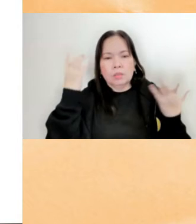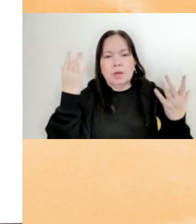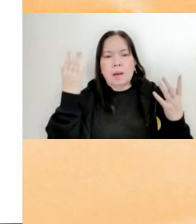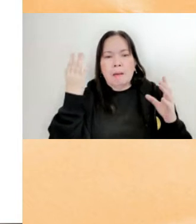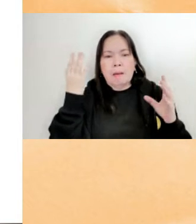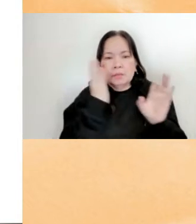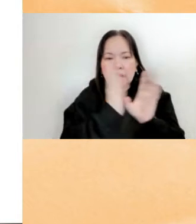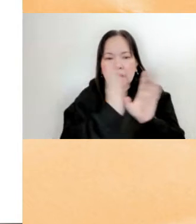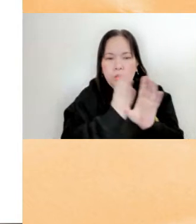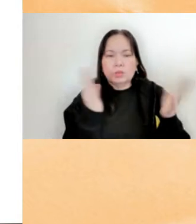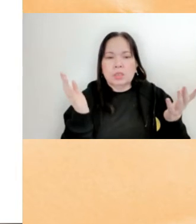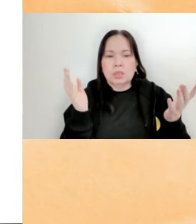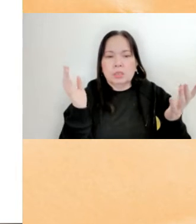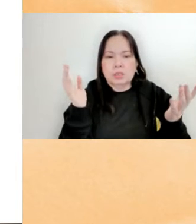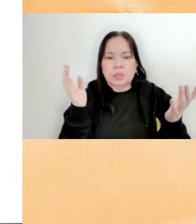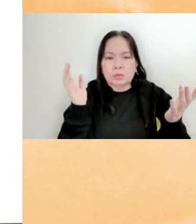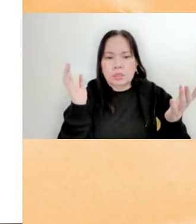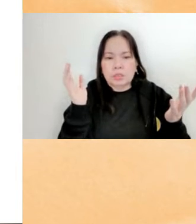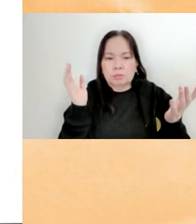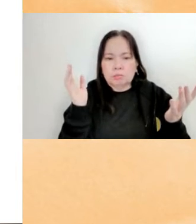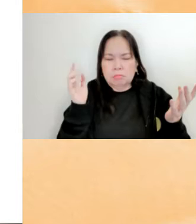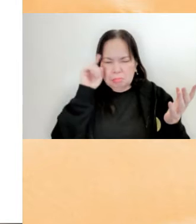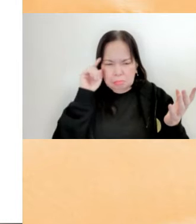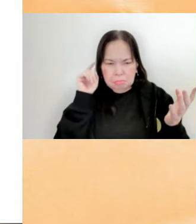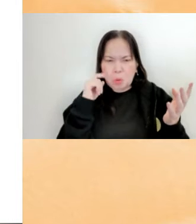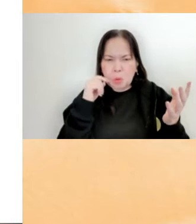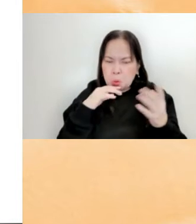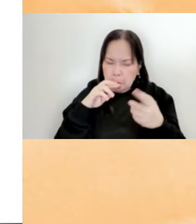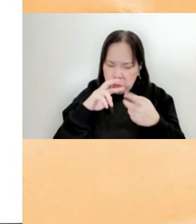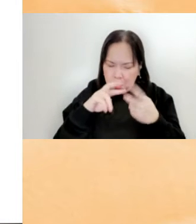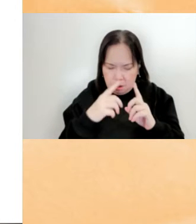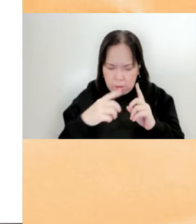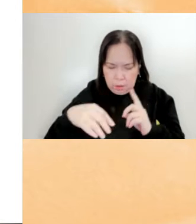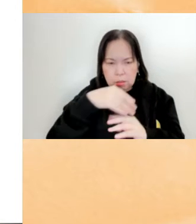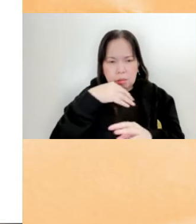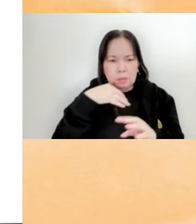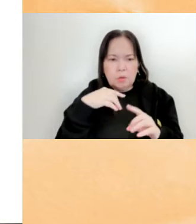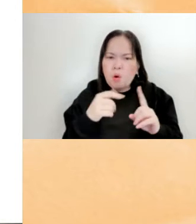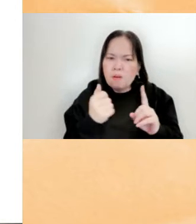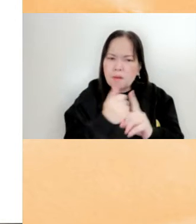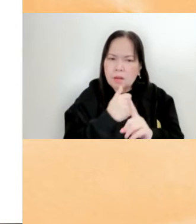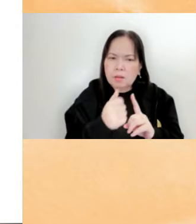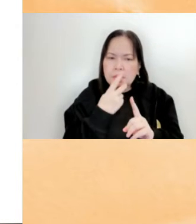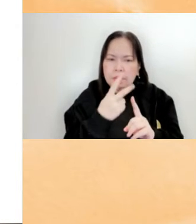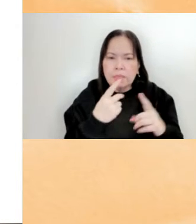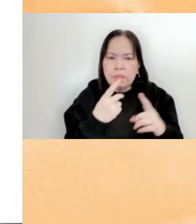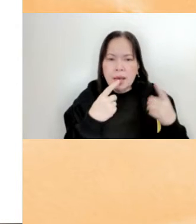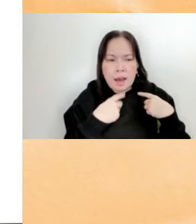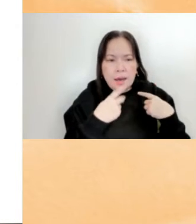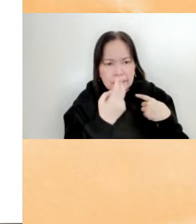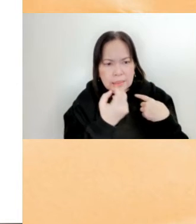peer violence. However, if we look at it, there are also a number of